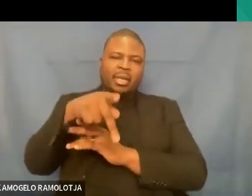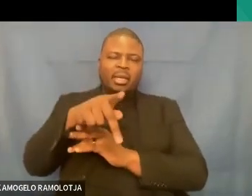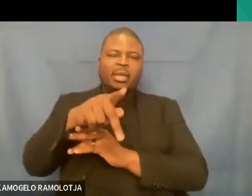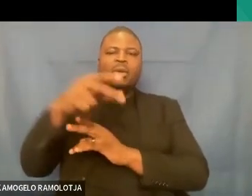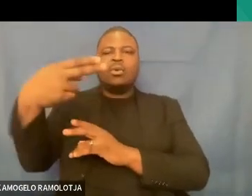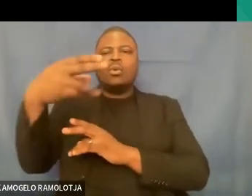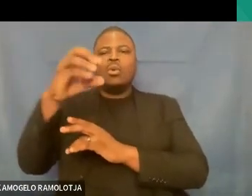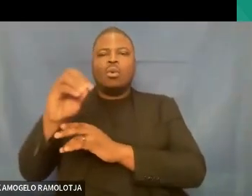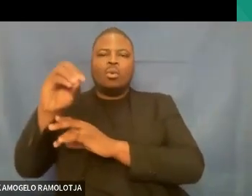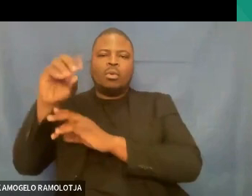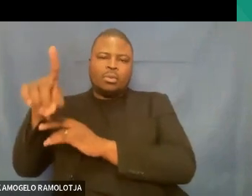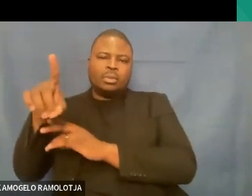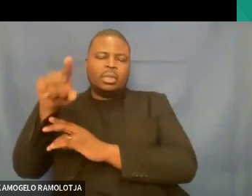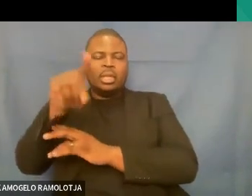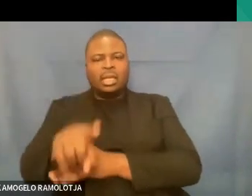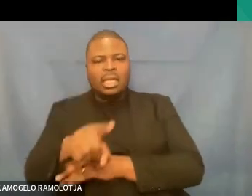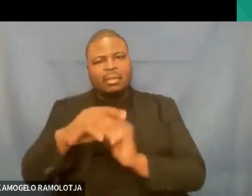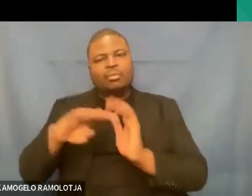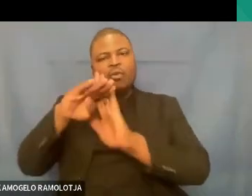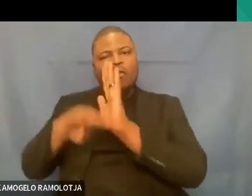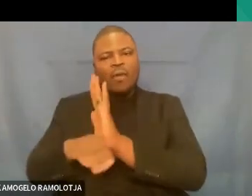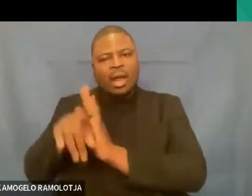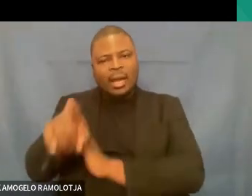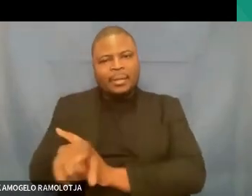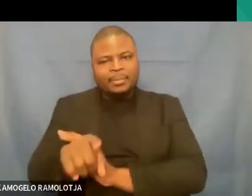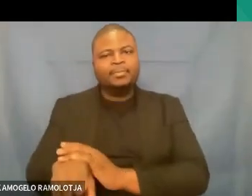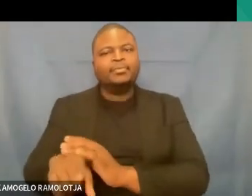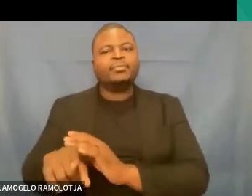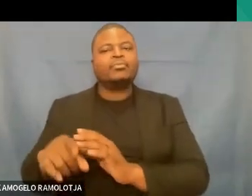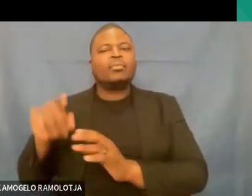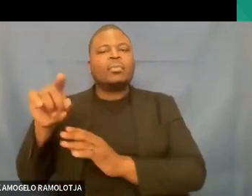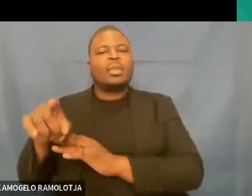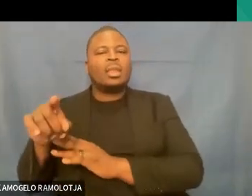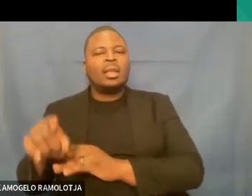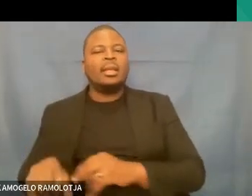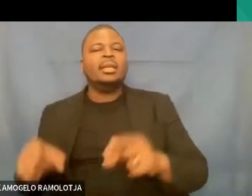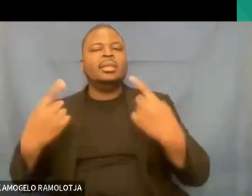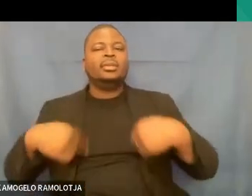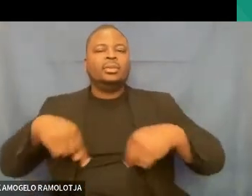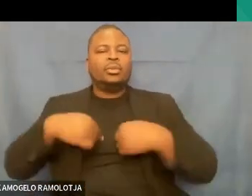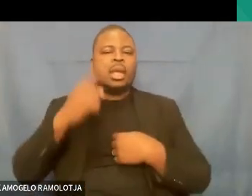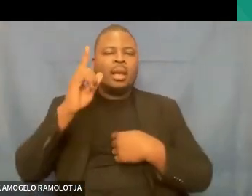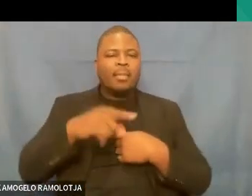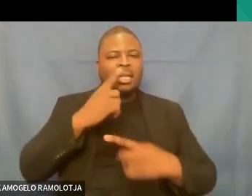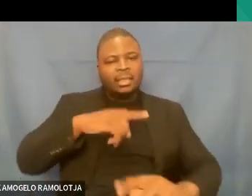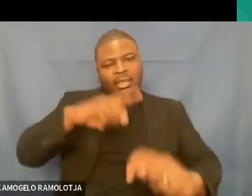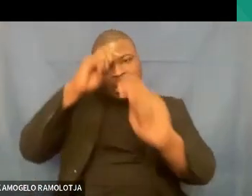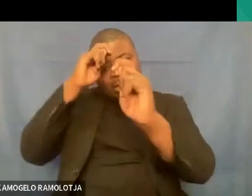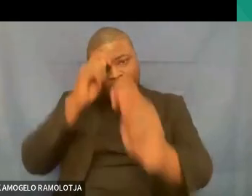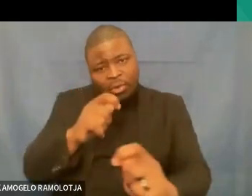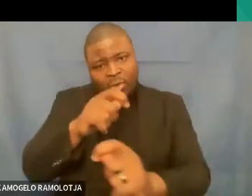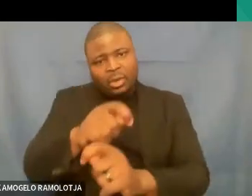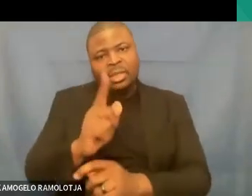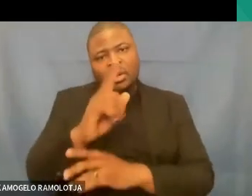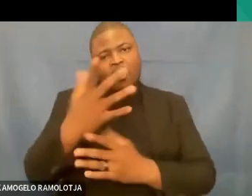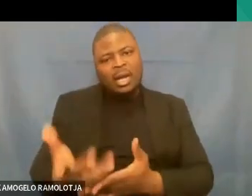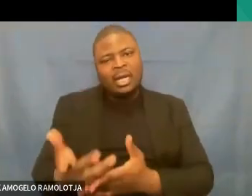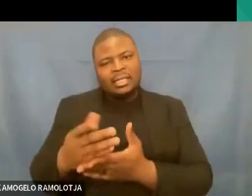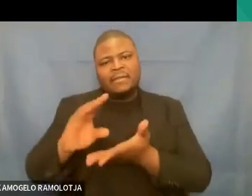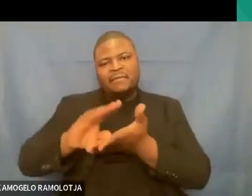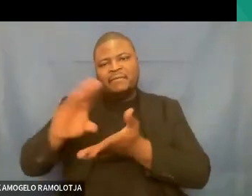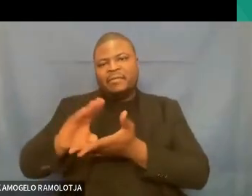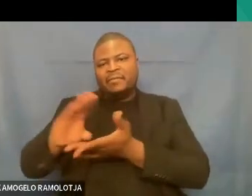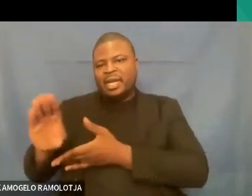worker programs. And yet we must acknowledge that there is still gross underfunding for